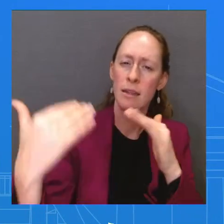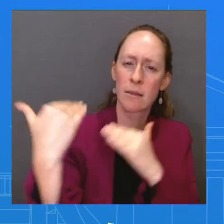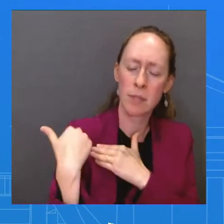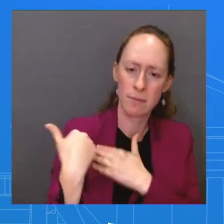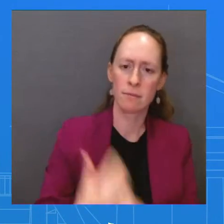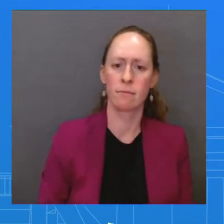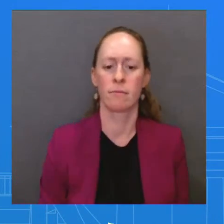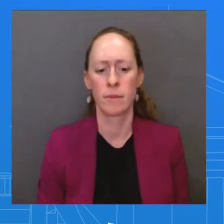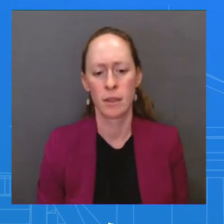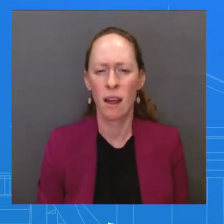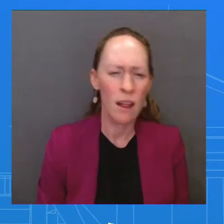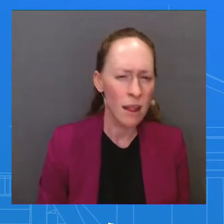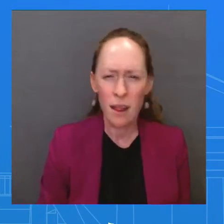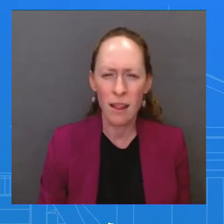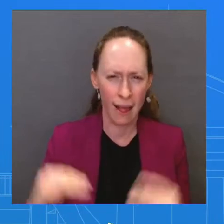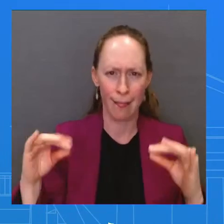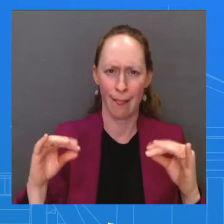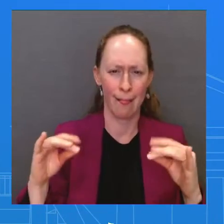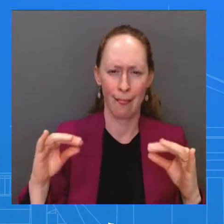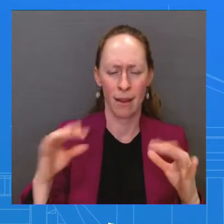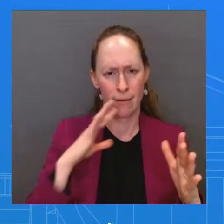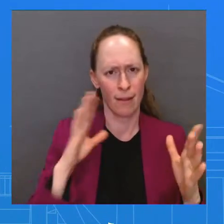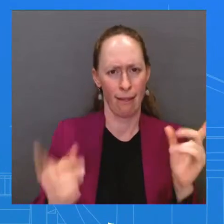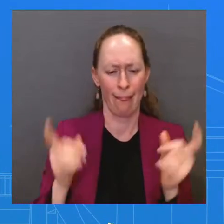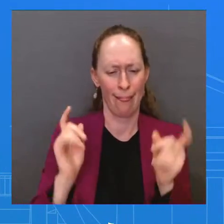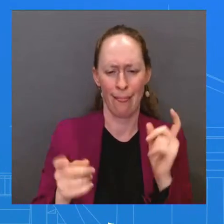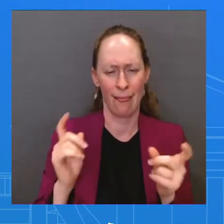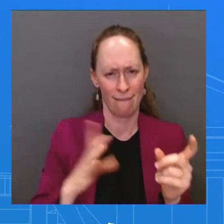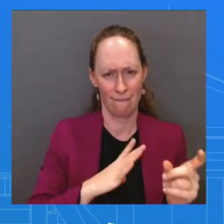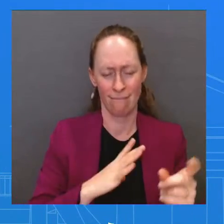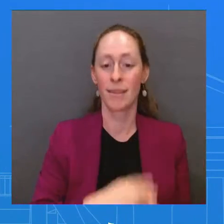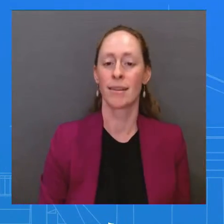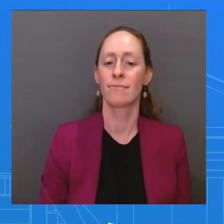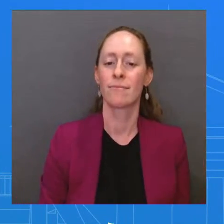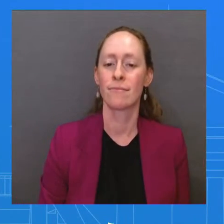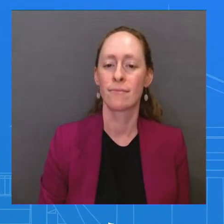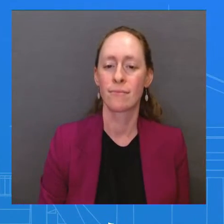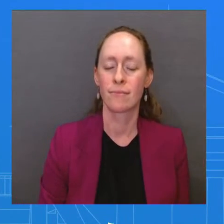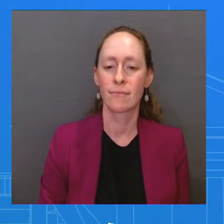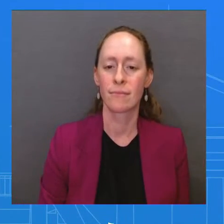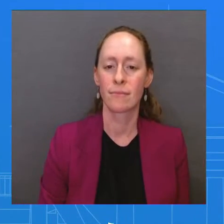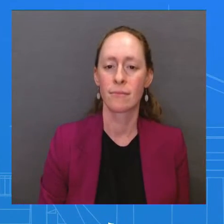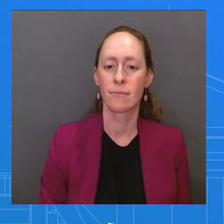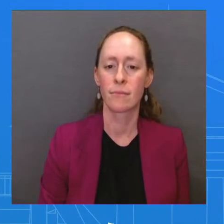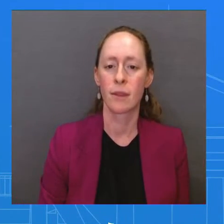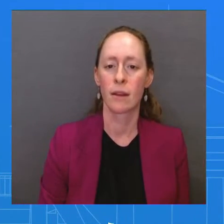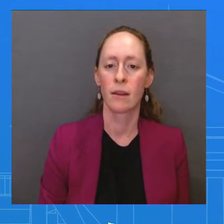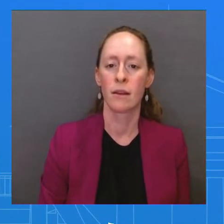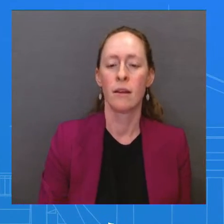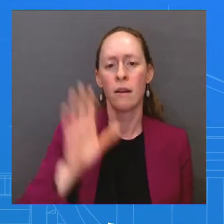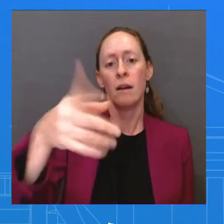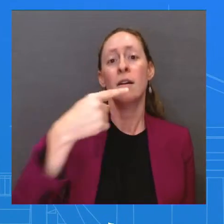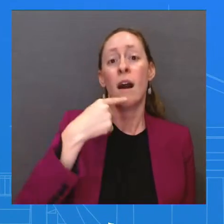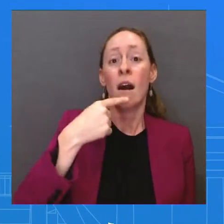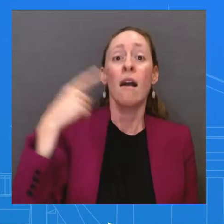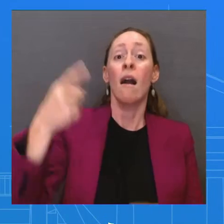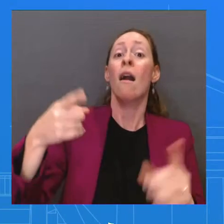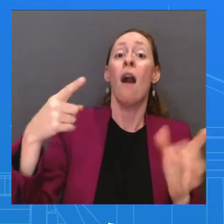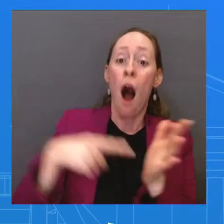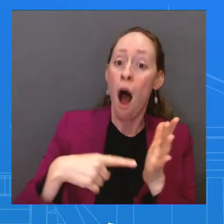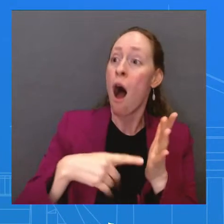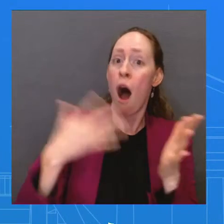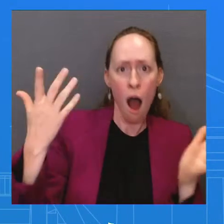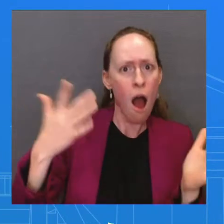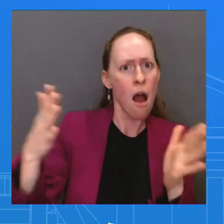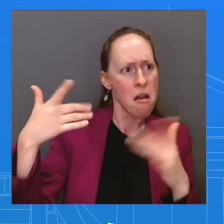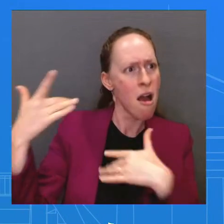March in Baltimore in a speech, our plan is working to decreasing the deficit. Right, and projections and we show have seen the it's not. deficit